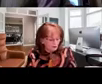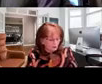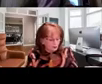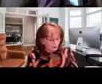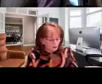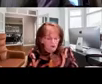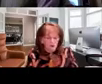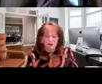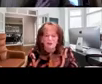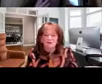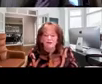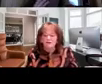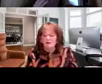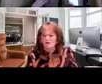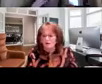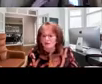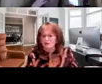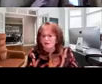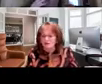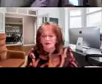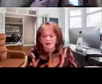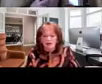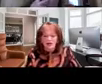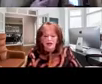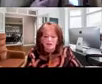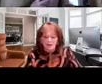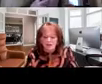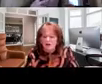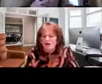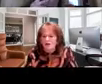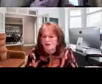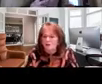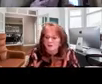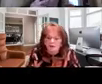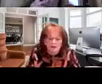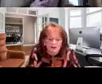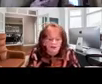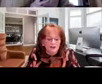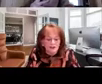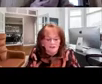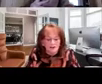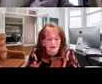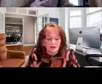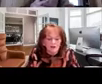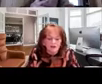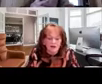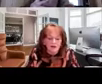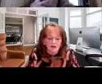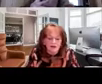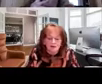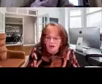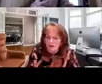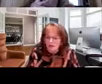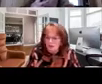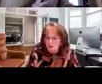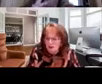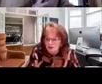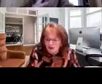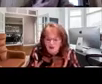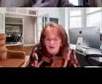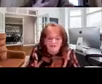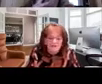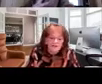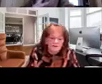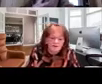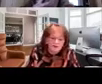you're too old to do this. Look at Facebook, for example. And call it out, because I think some of it now is calling it out. Like one of the